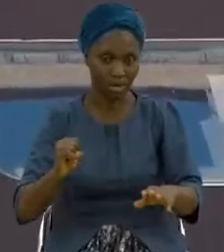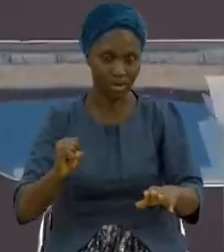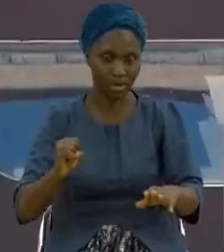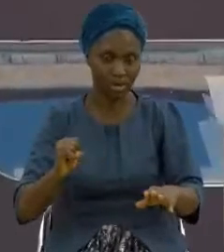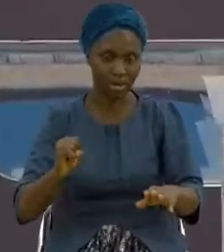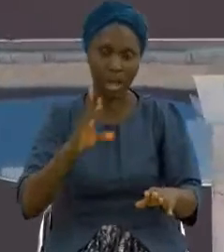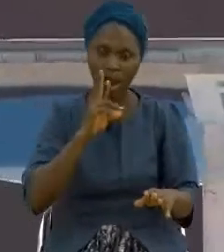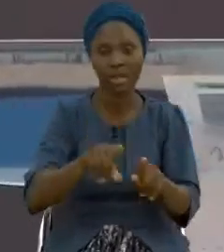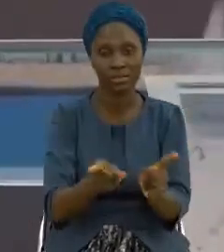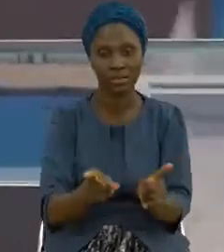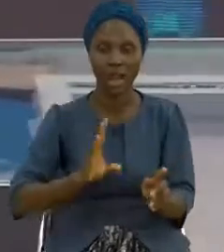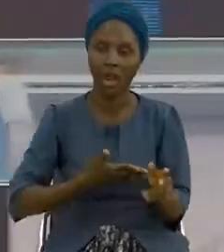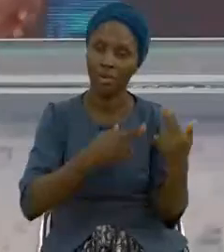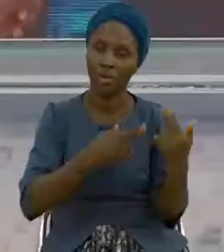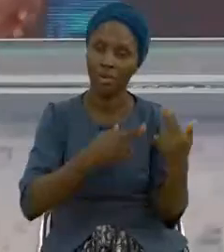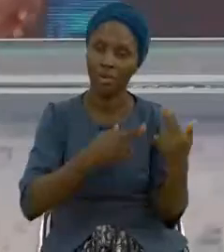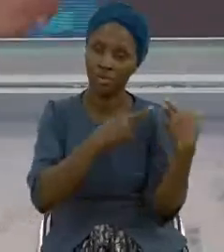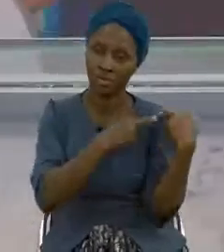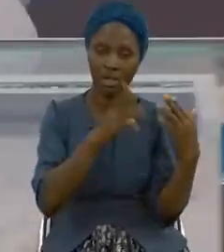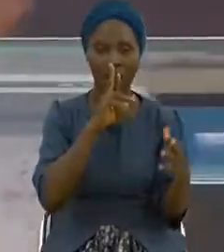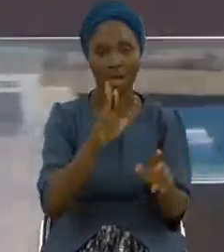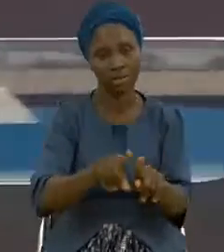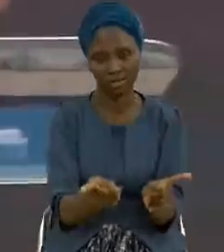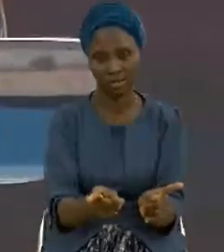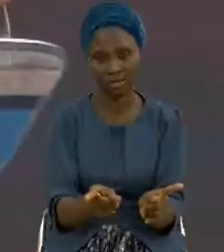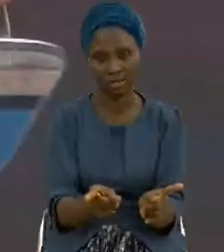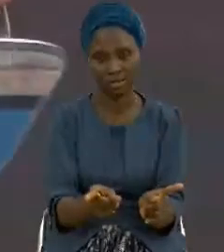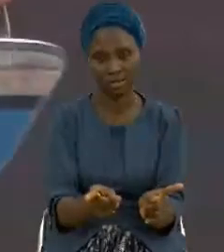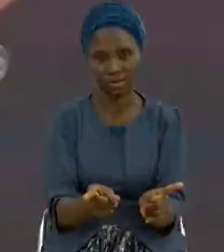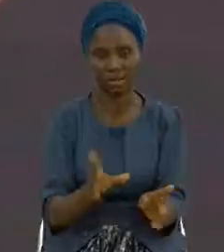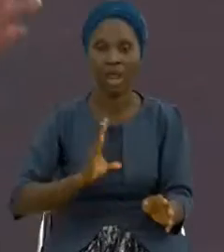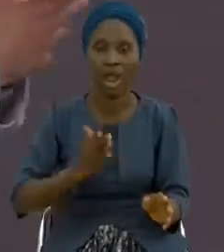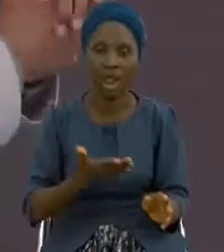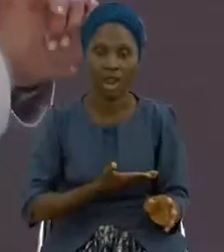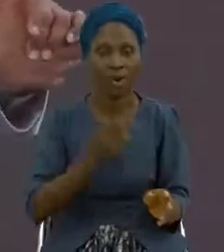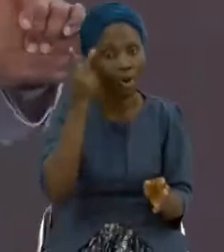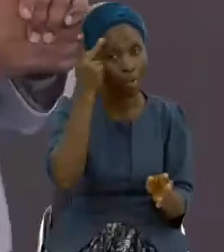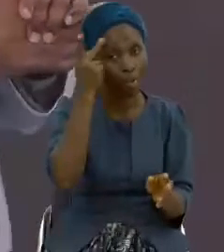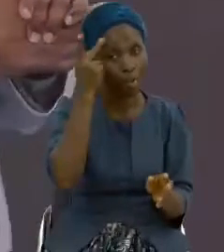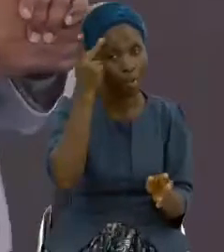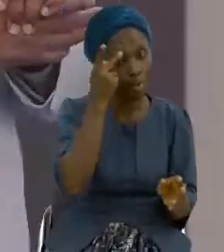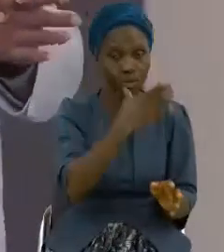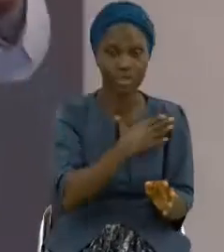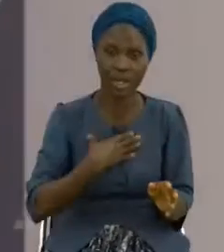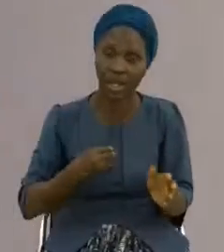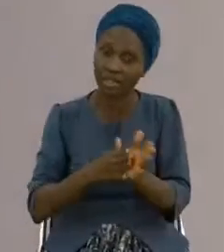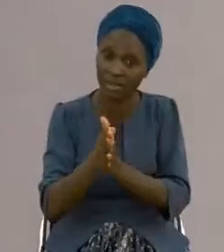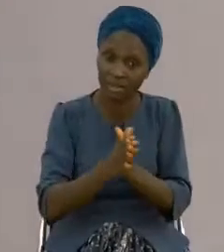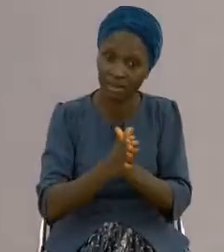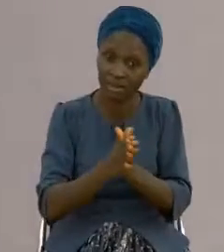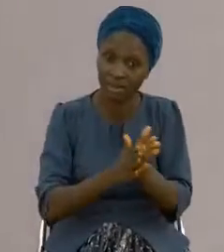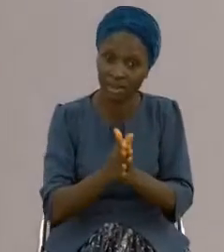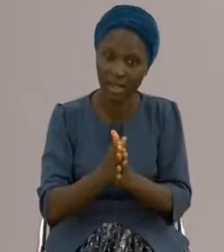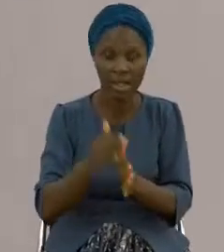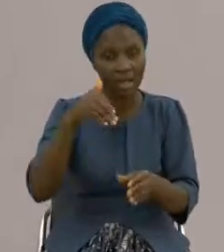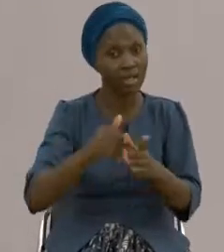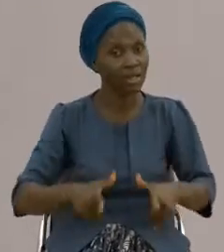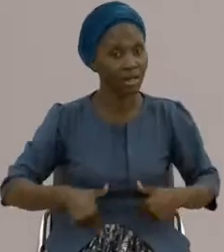different. Our purpose and pursuit in life are different. And when